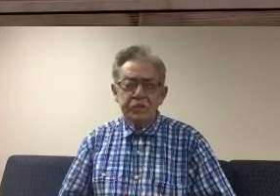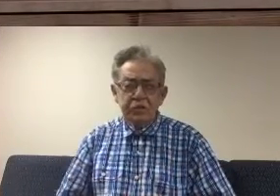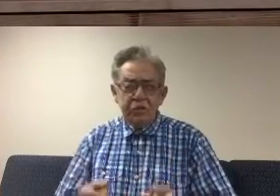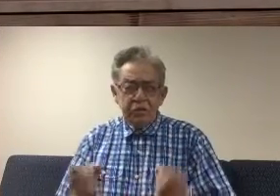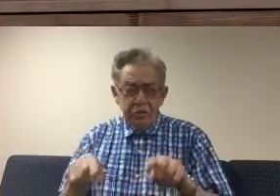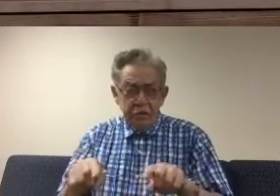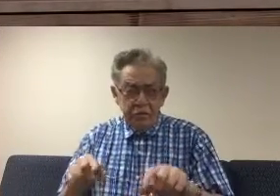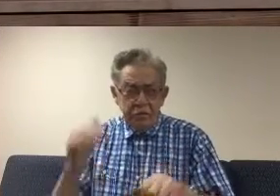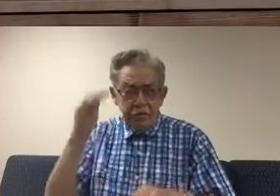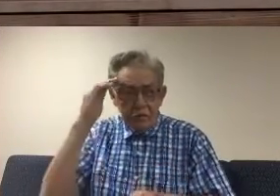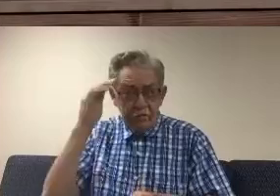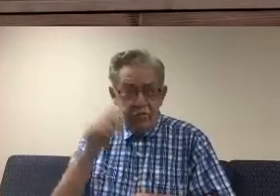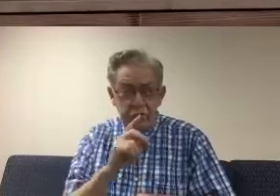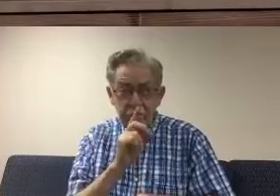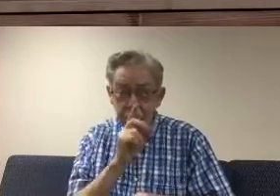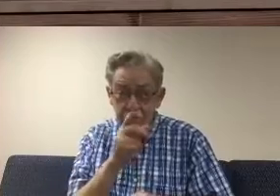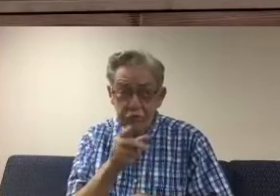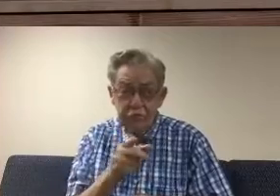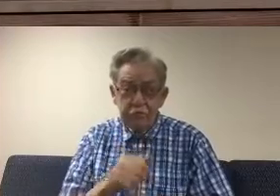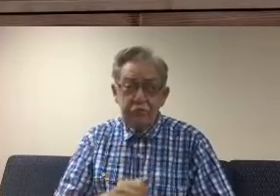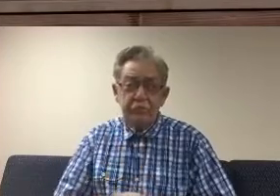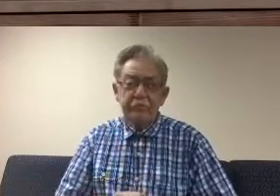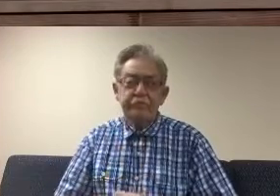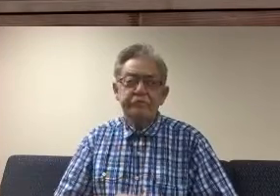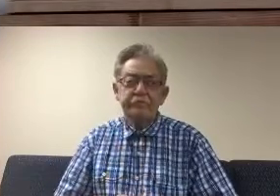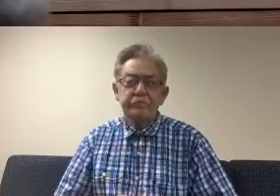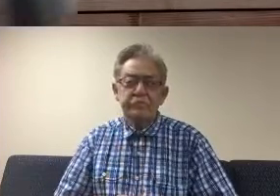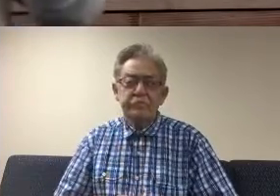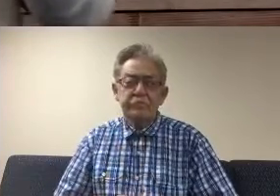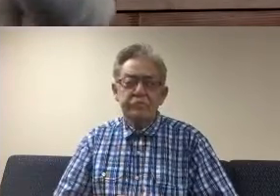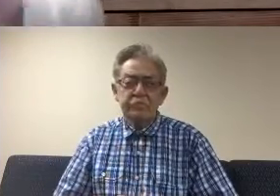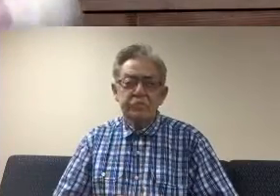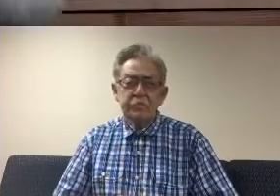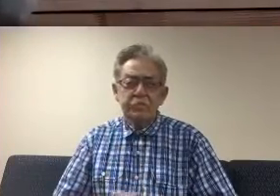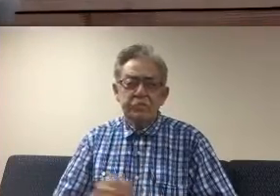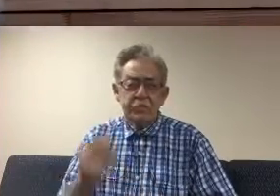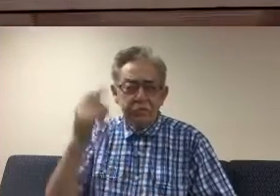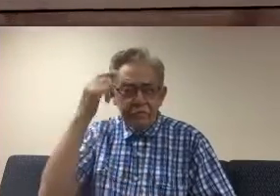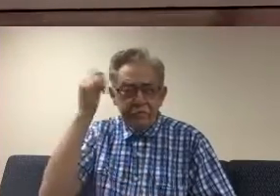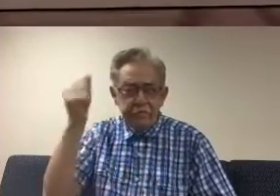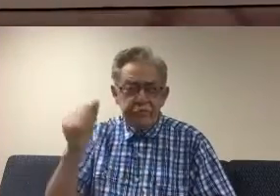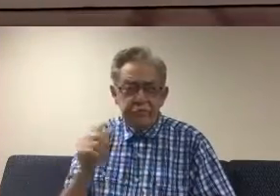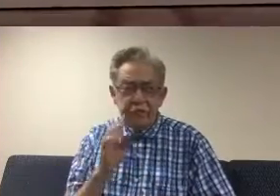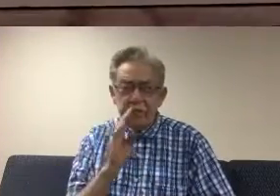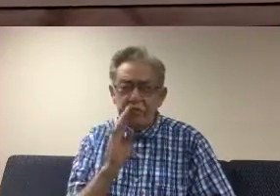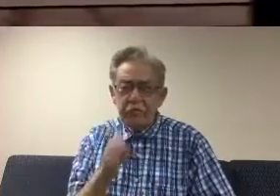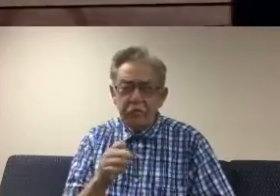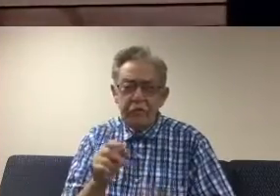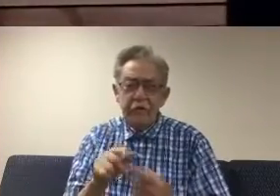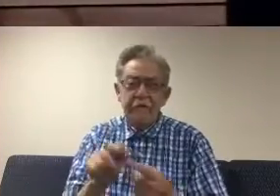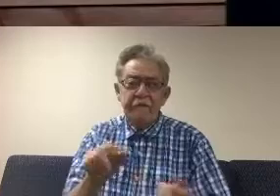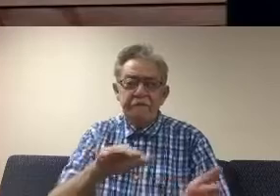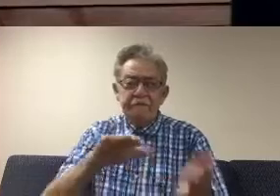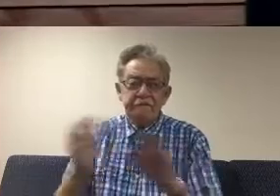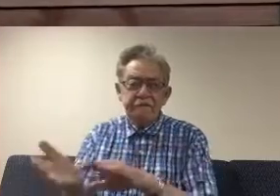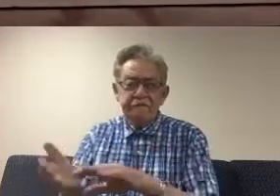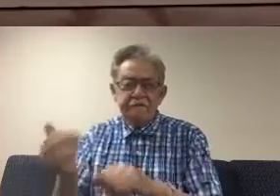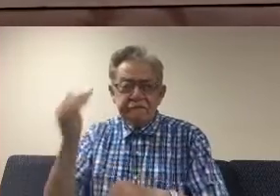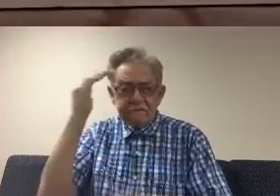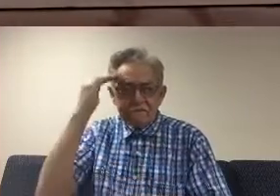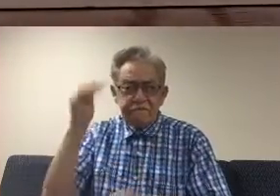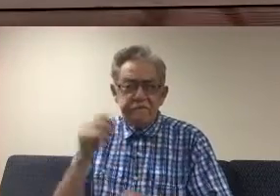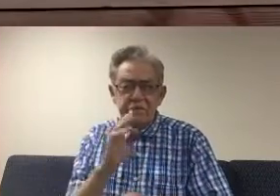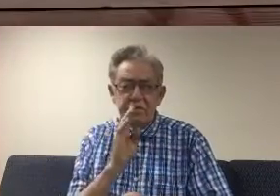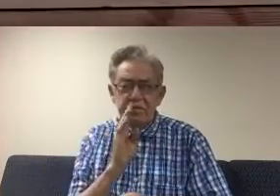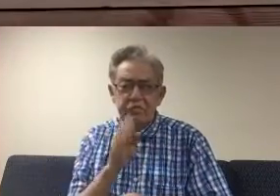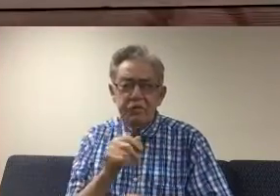to know what the truth really was. And it's because they were willing to die for what they knew to be true that they